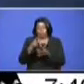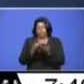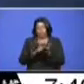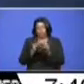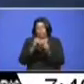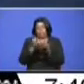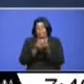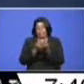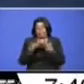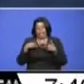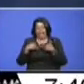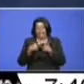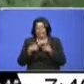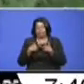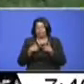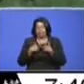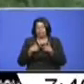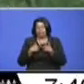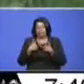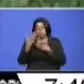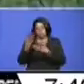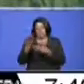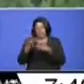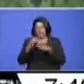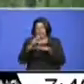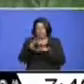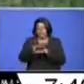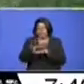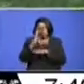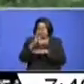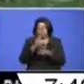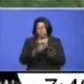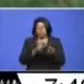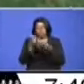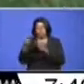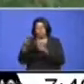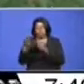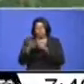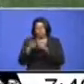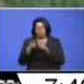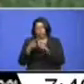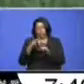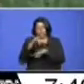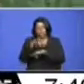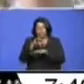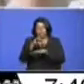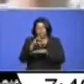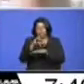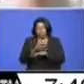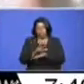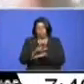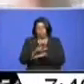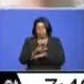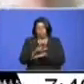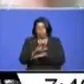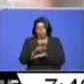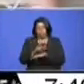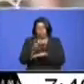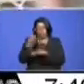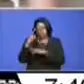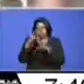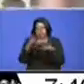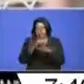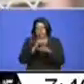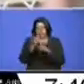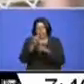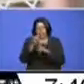team that animals currently housed in the shelter will be transported to a shelter in Florida in order for Humane